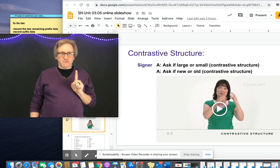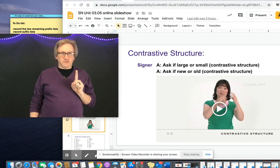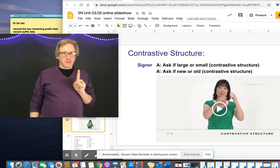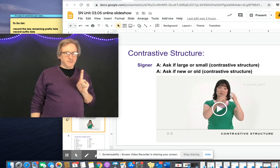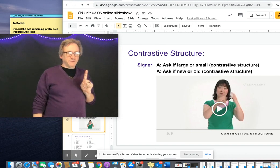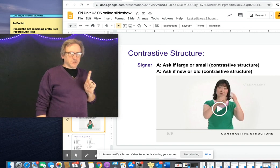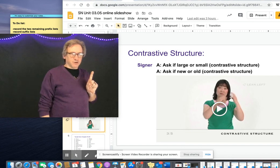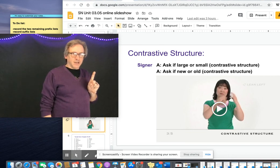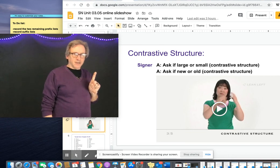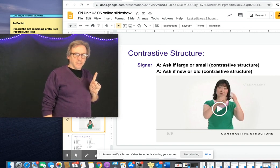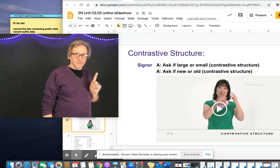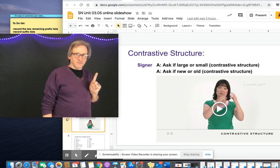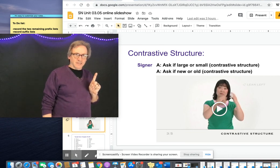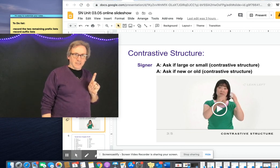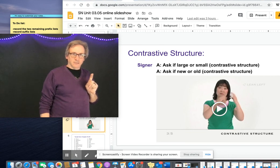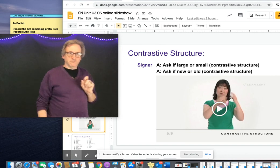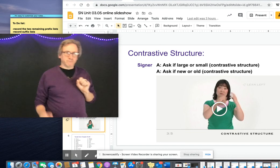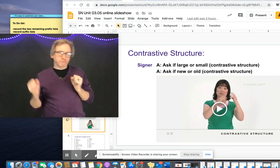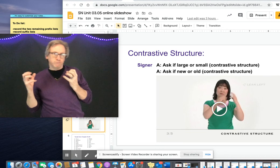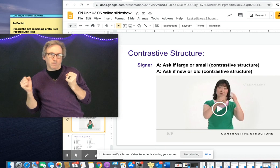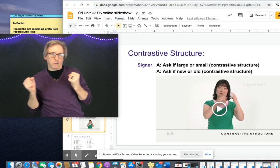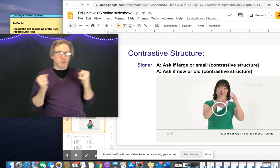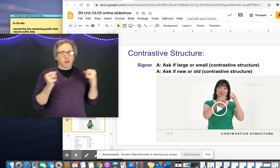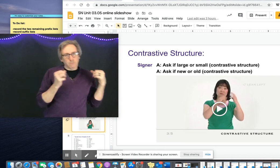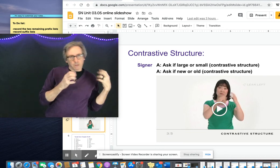combination of a little bit of a turn and a little bit of a lean.